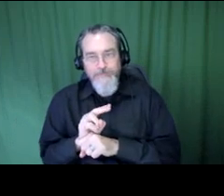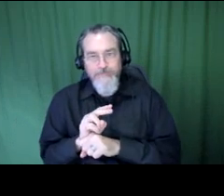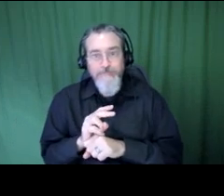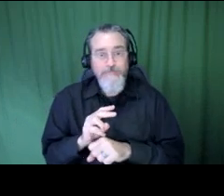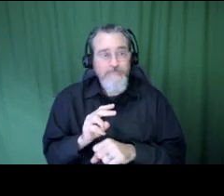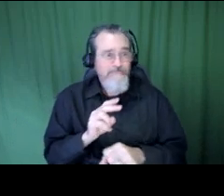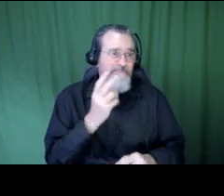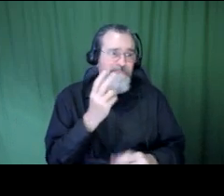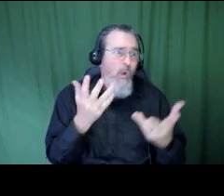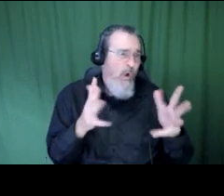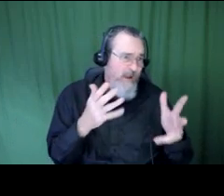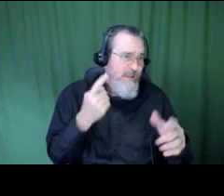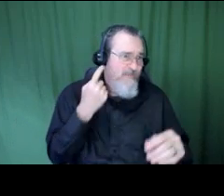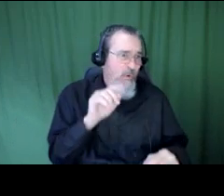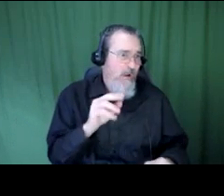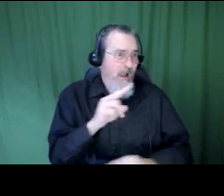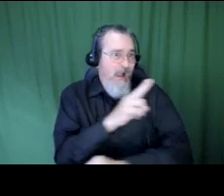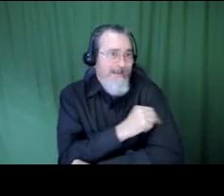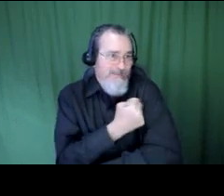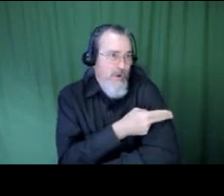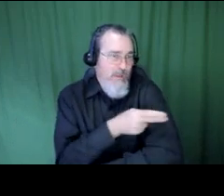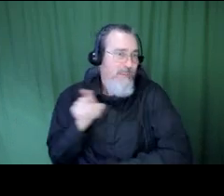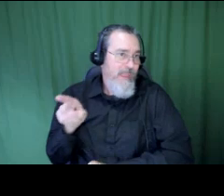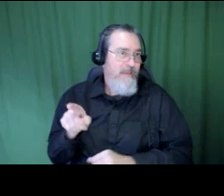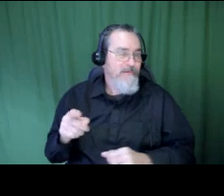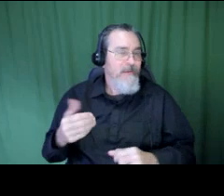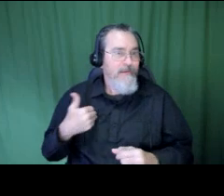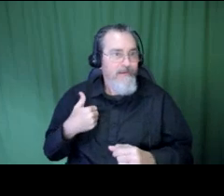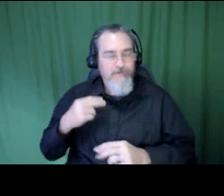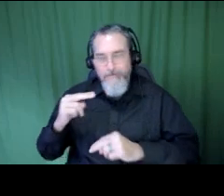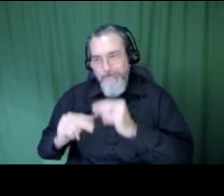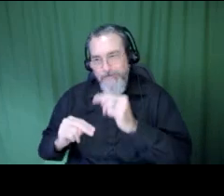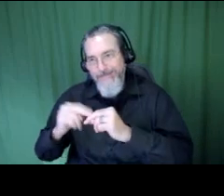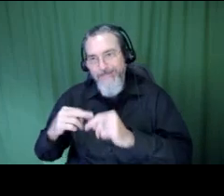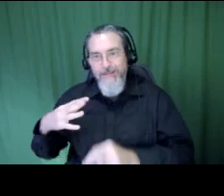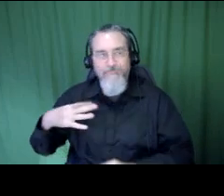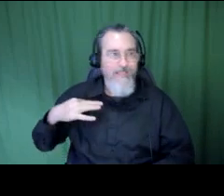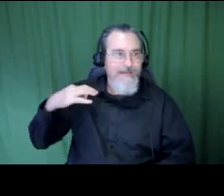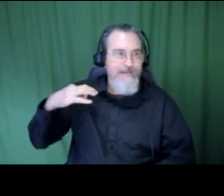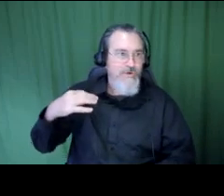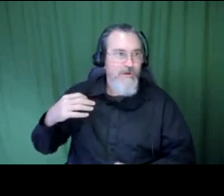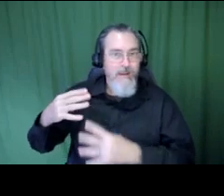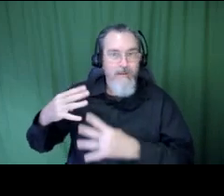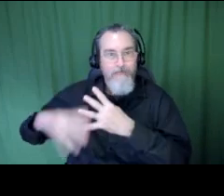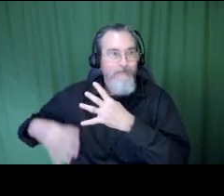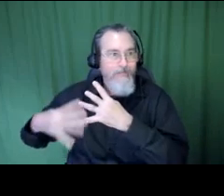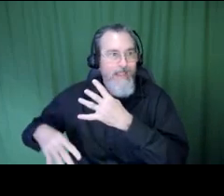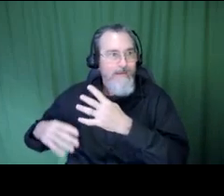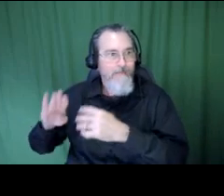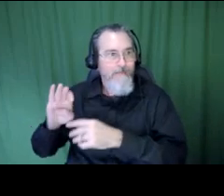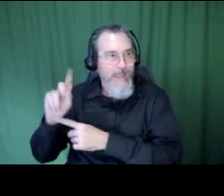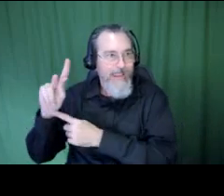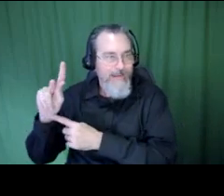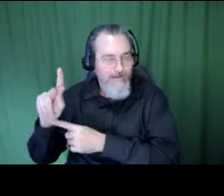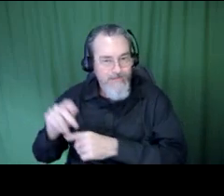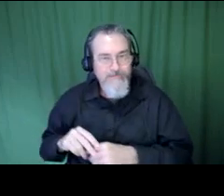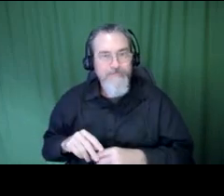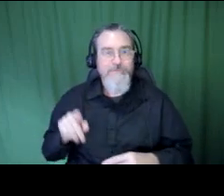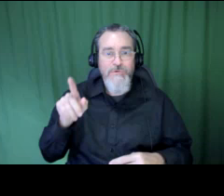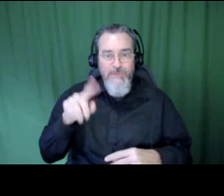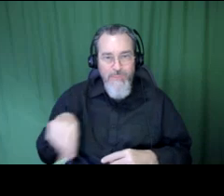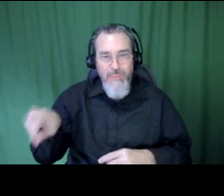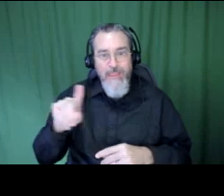things with this tool like build on a volunteer blood bank, because we have no real blood bank at the hospital. So they just put out a call every